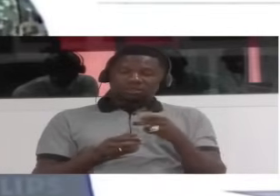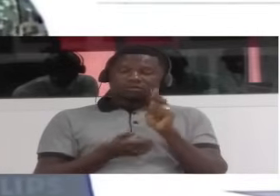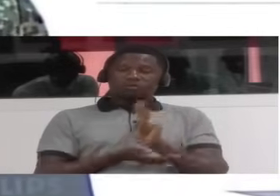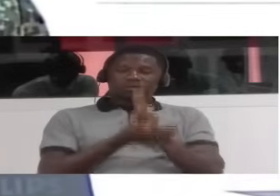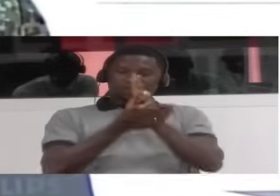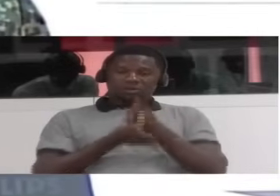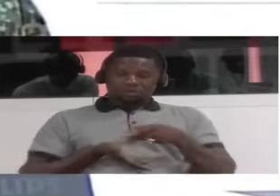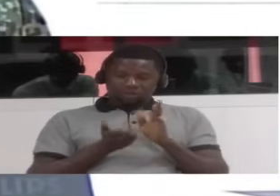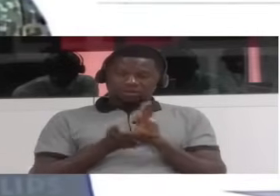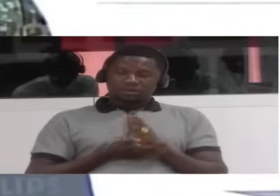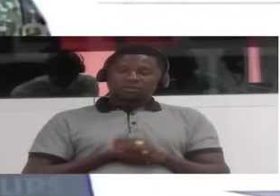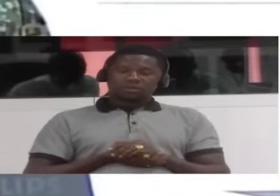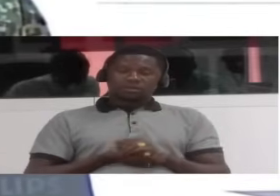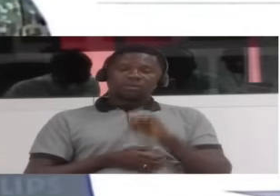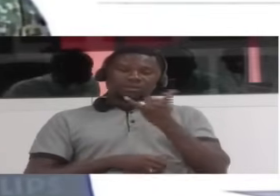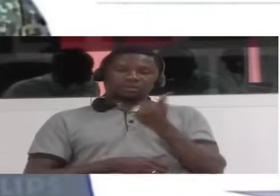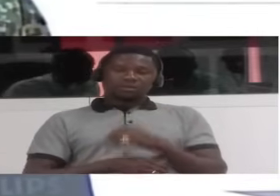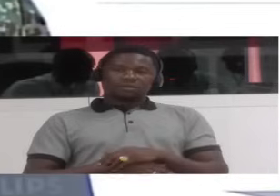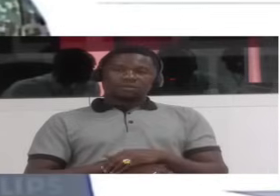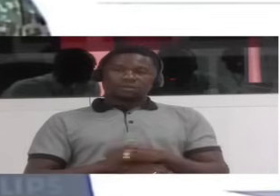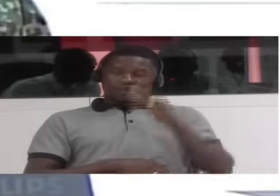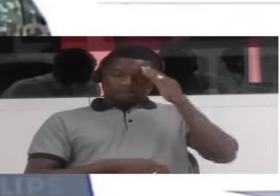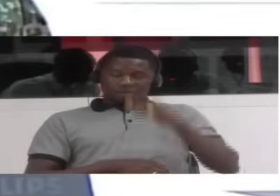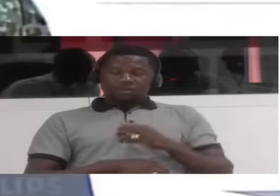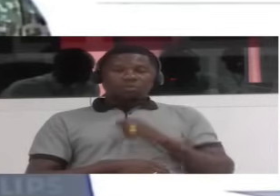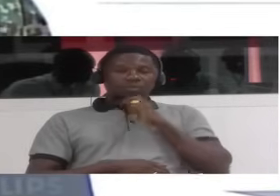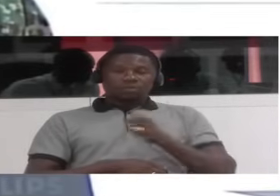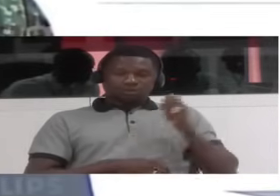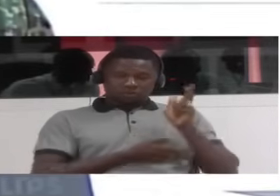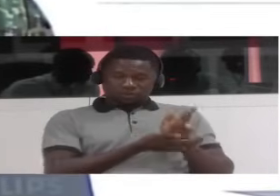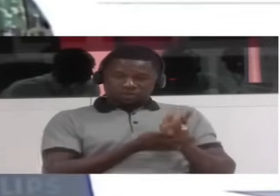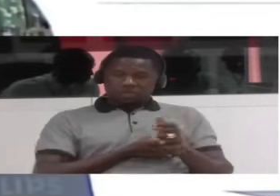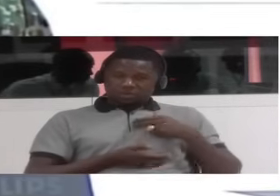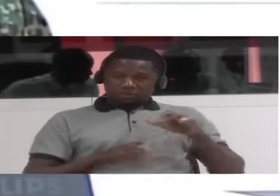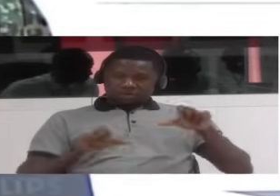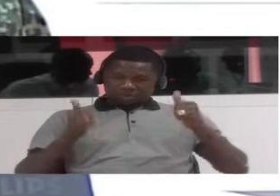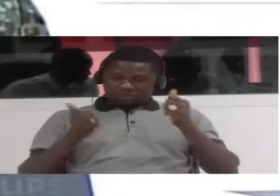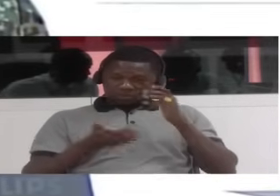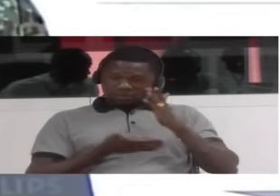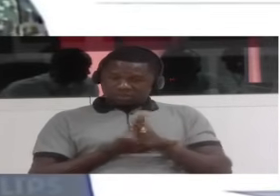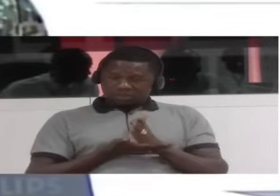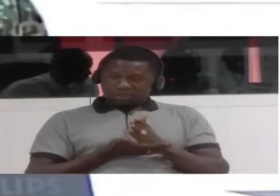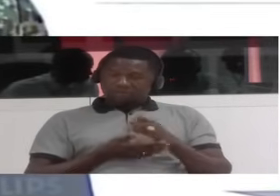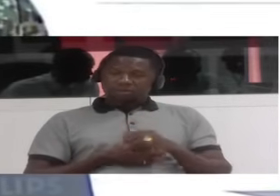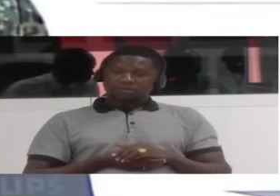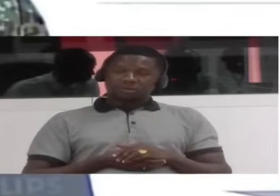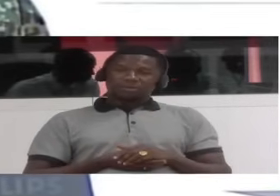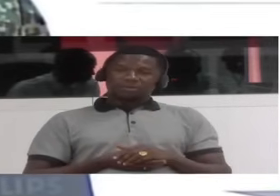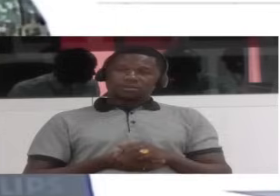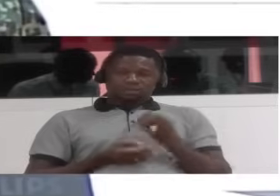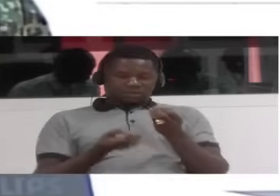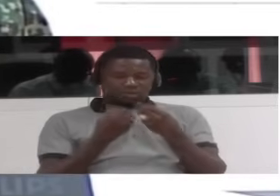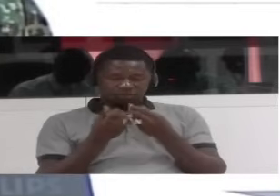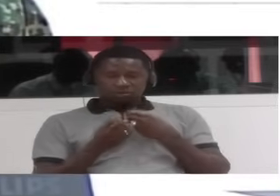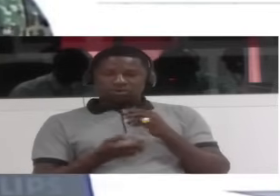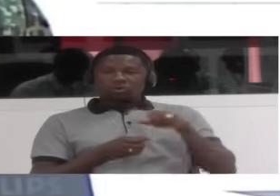Thank you very much, Mr. Witness. So are you ready to start? I am ready to start. Kindly tell us your full